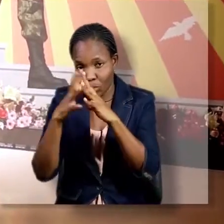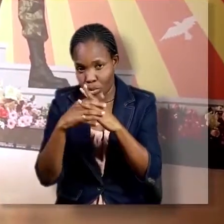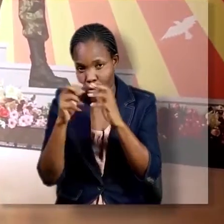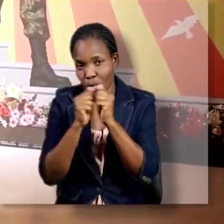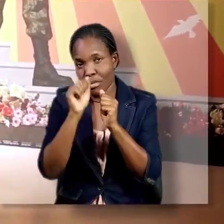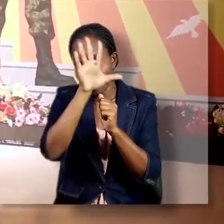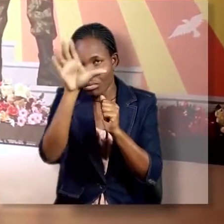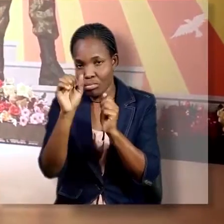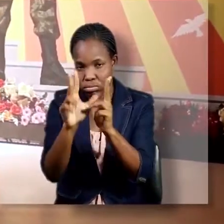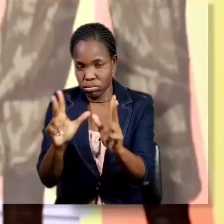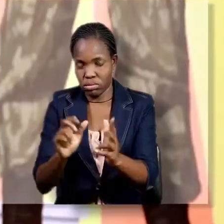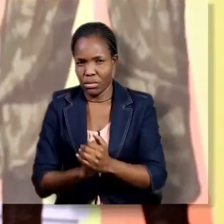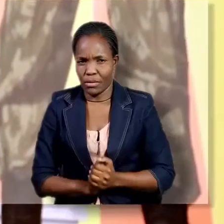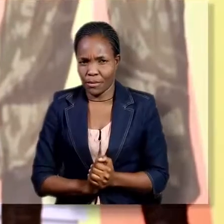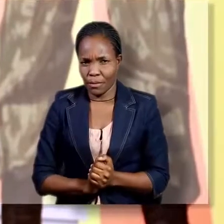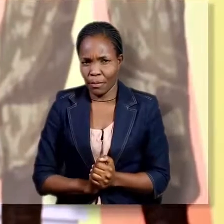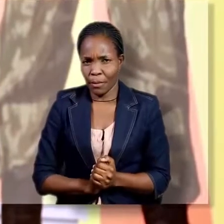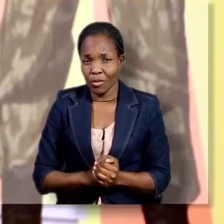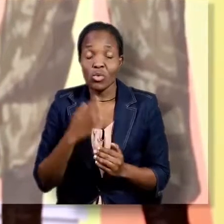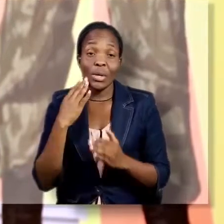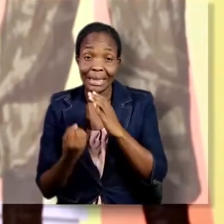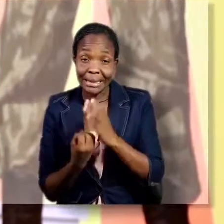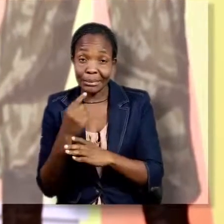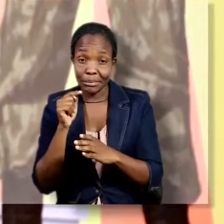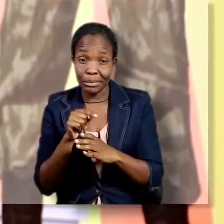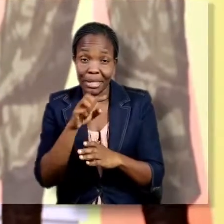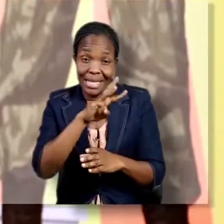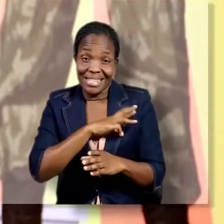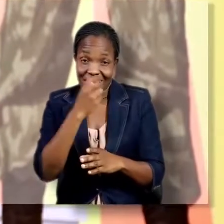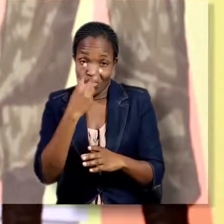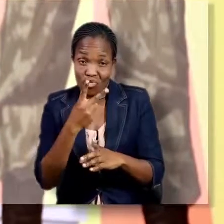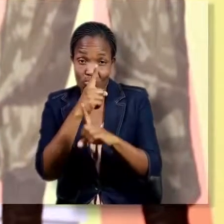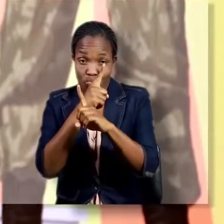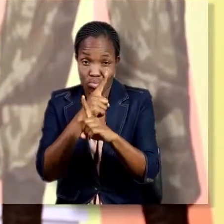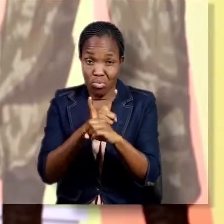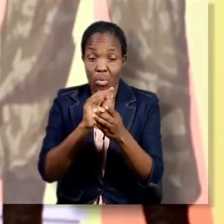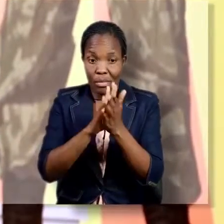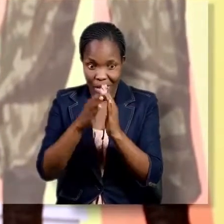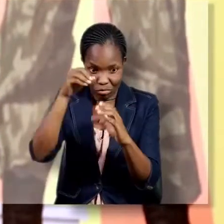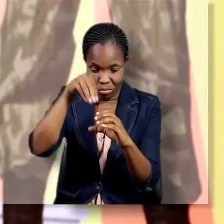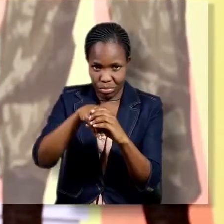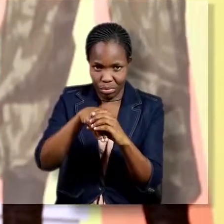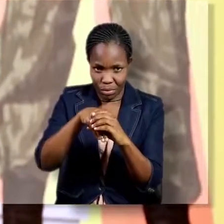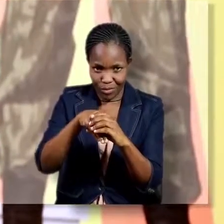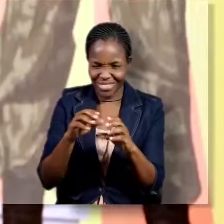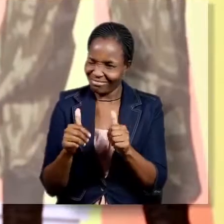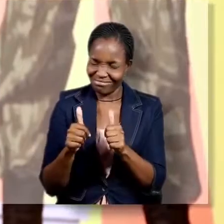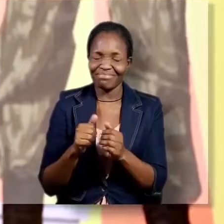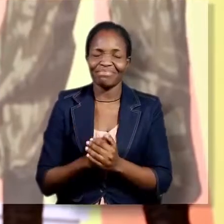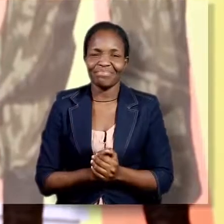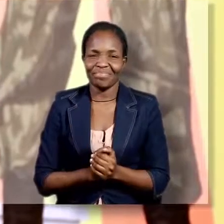peoples of Africa. When it was established, 32 signatory governments became part of it. Quite good, don't you